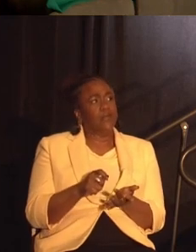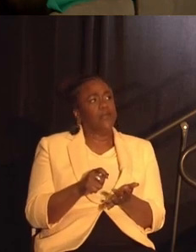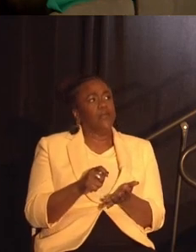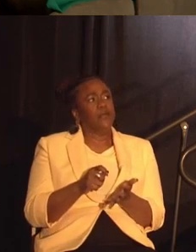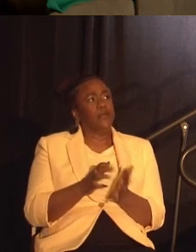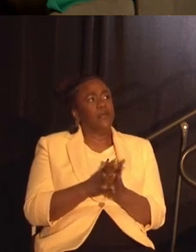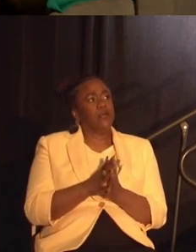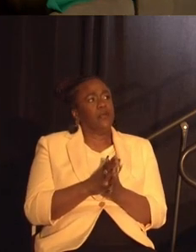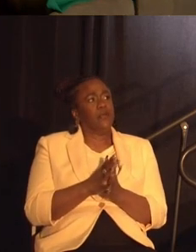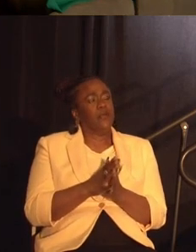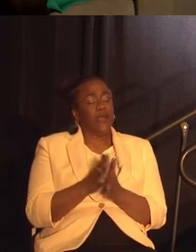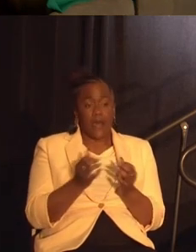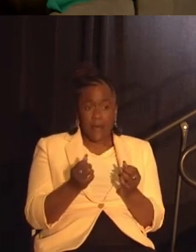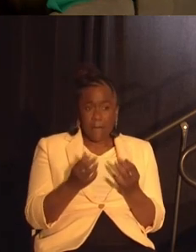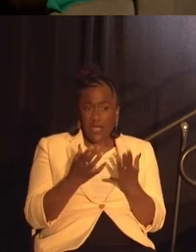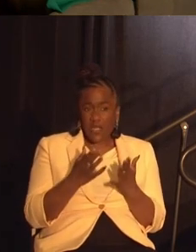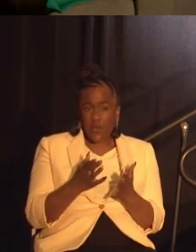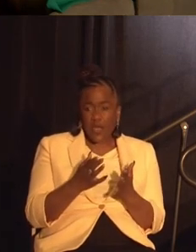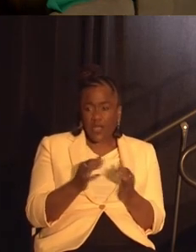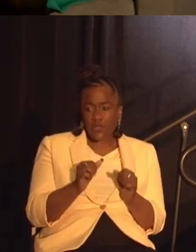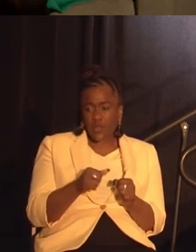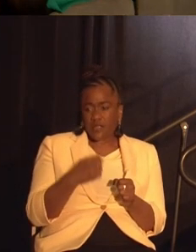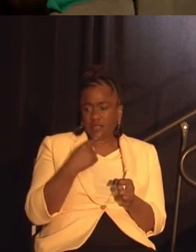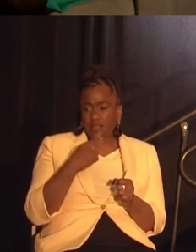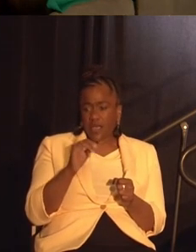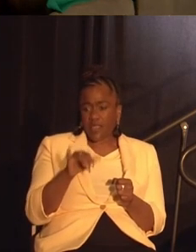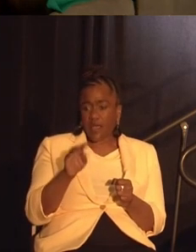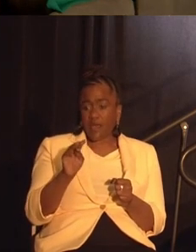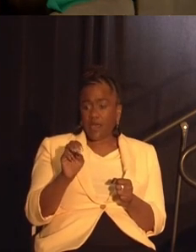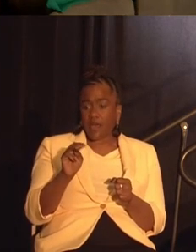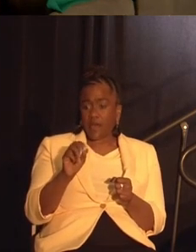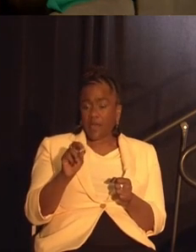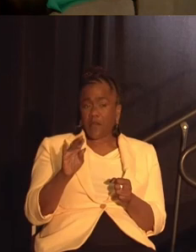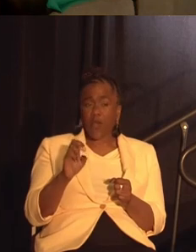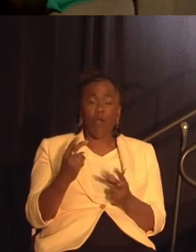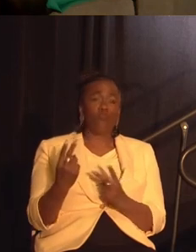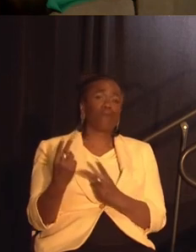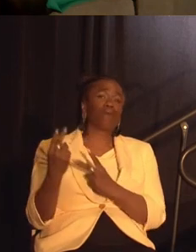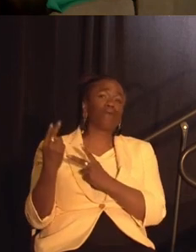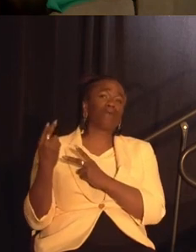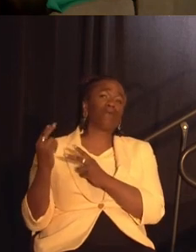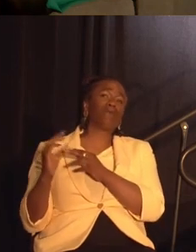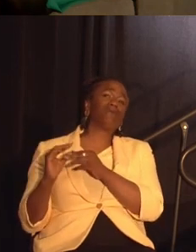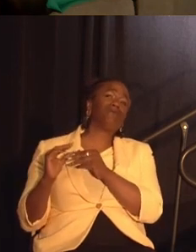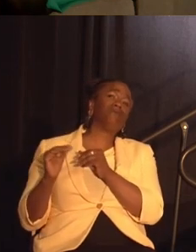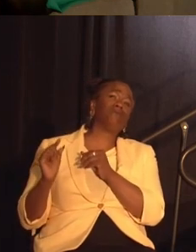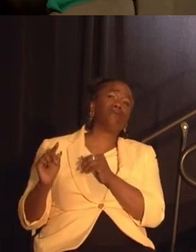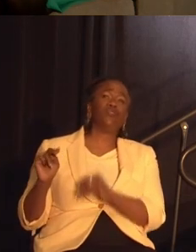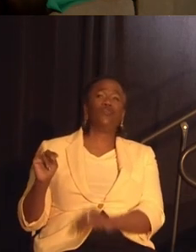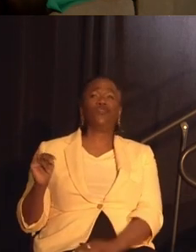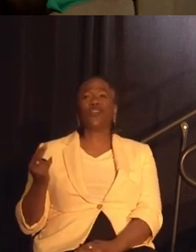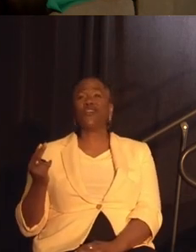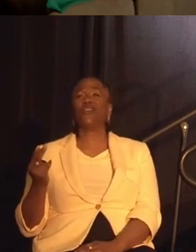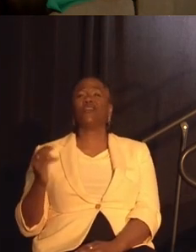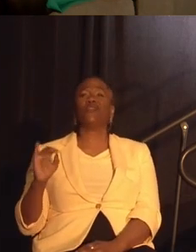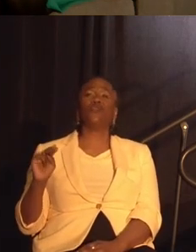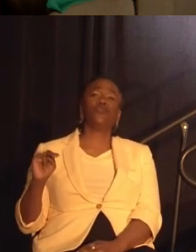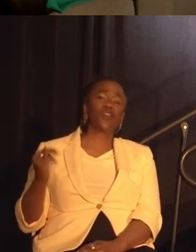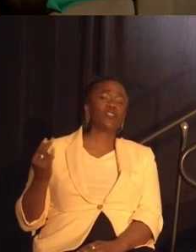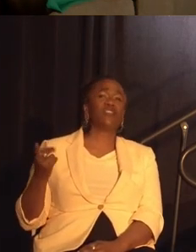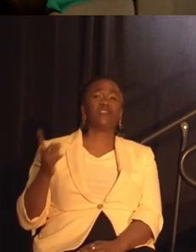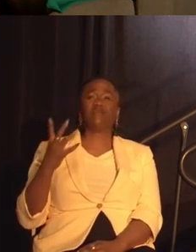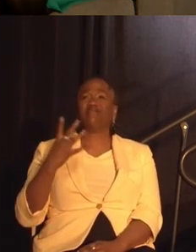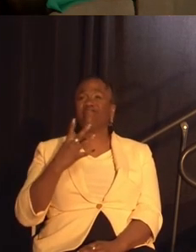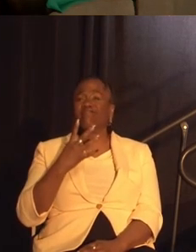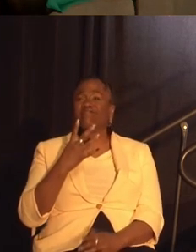you know, in many ways, like you can say that my memoir is like, oh, it's about growing up in Jersey, and you know, it's an immigrant